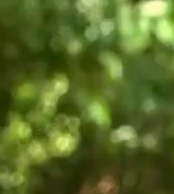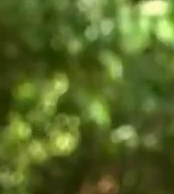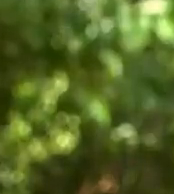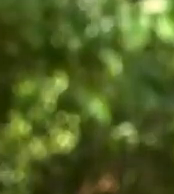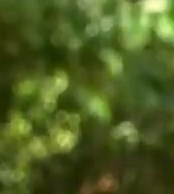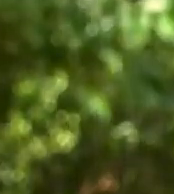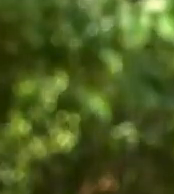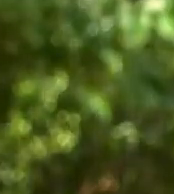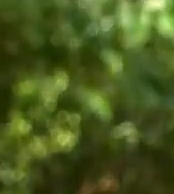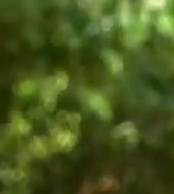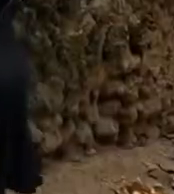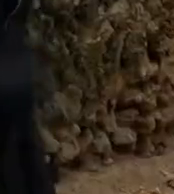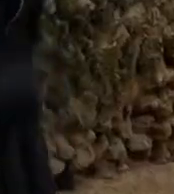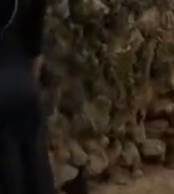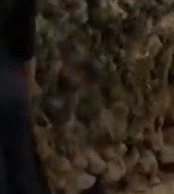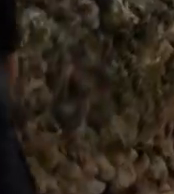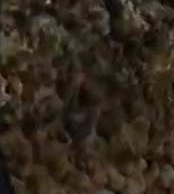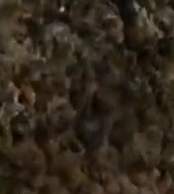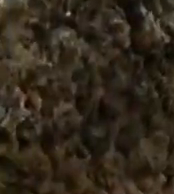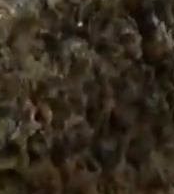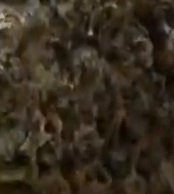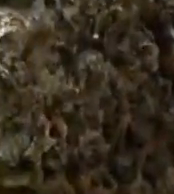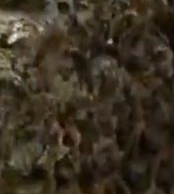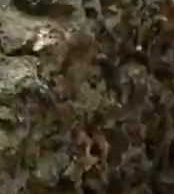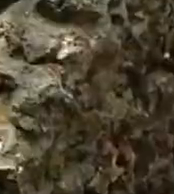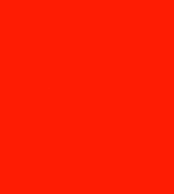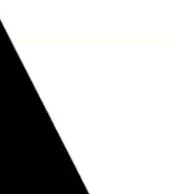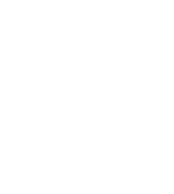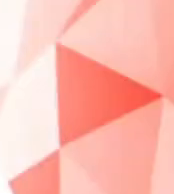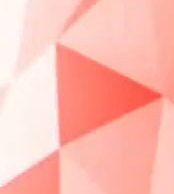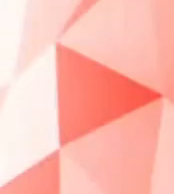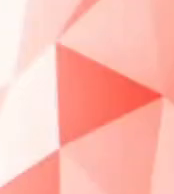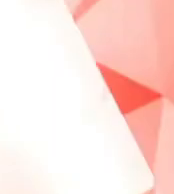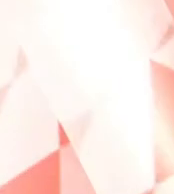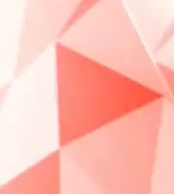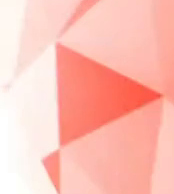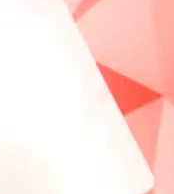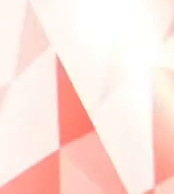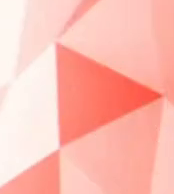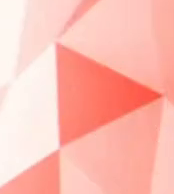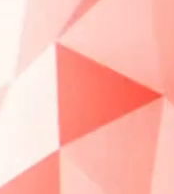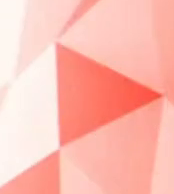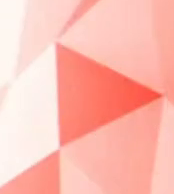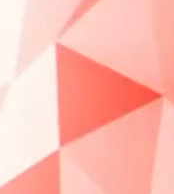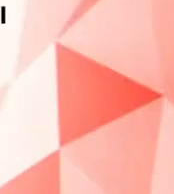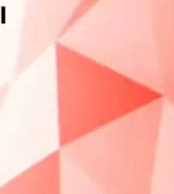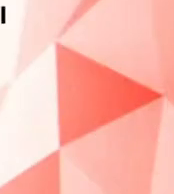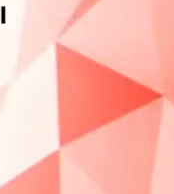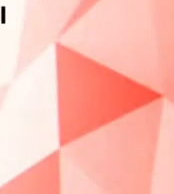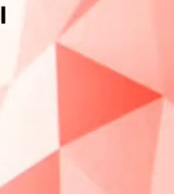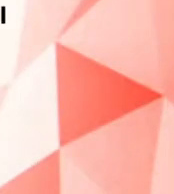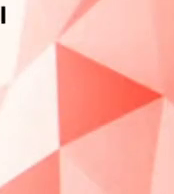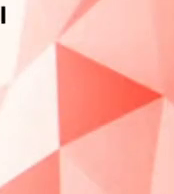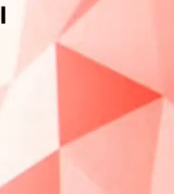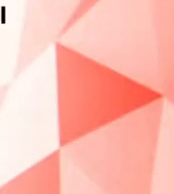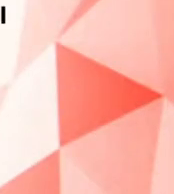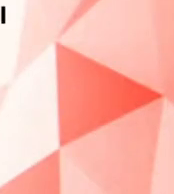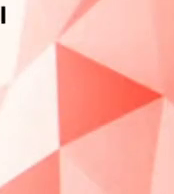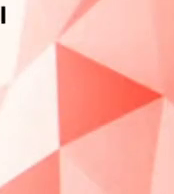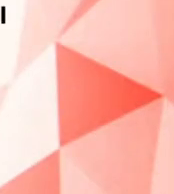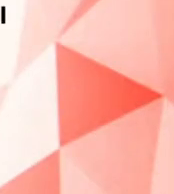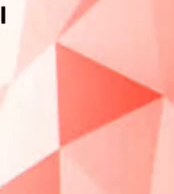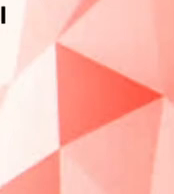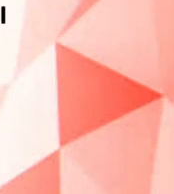Inipo katika county ya Kilifi, Bagavazi ya Gede. Stream live mitindo ya kipwani on our KUTV Facebook page